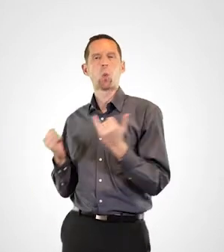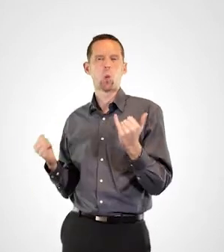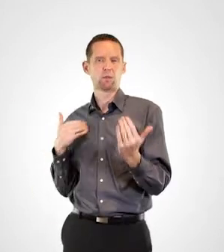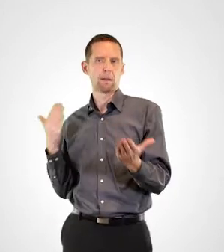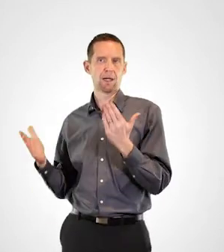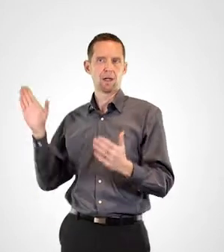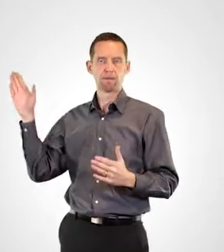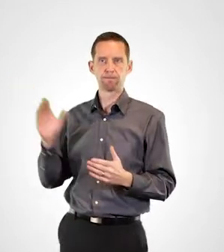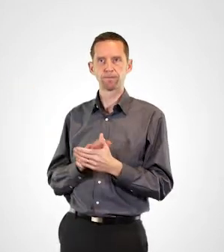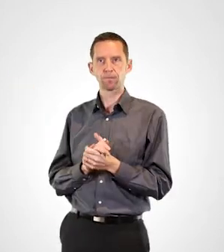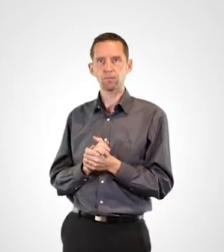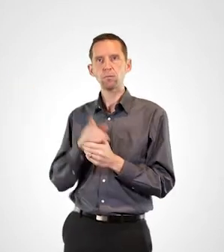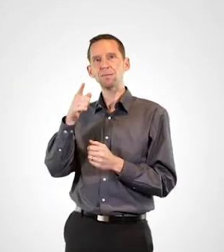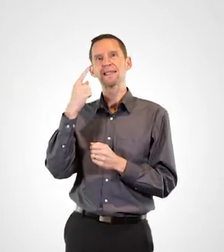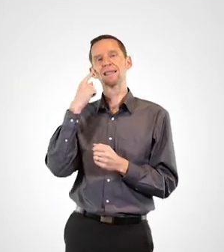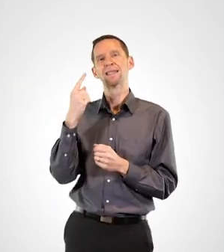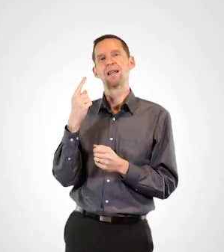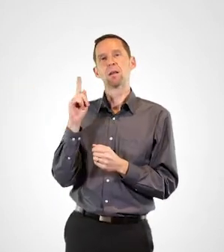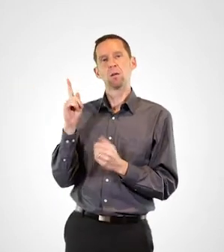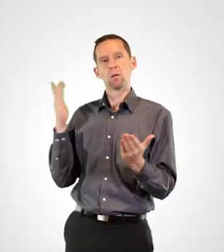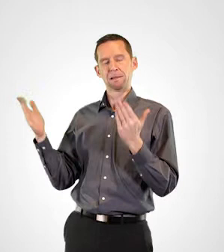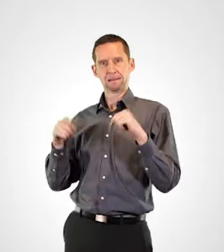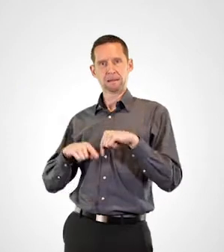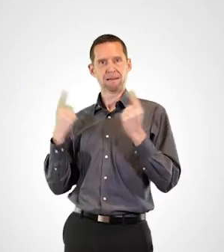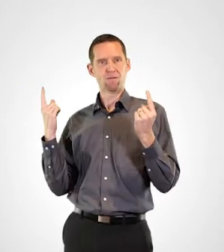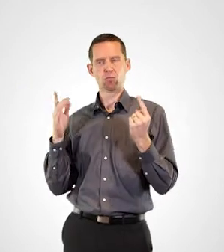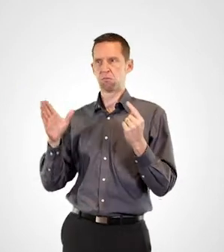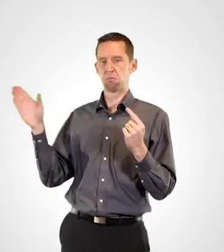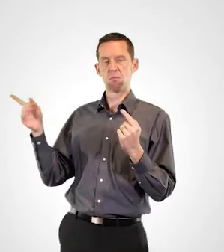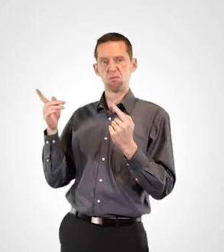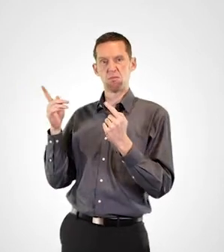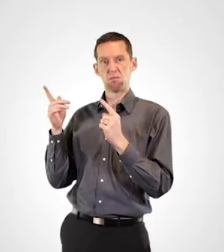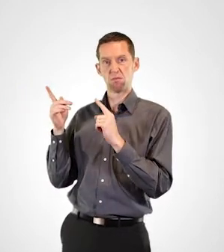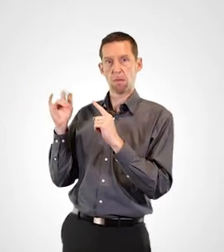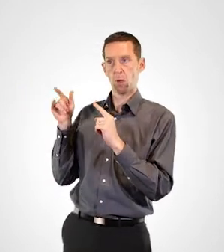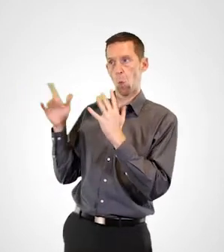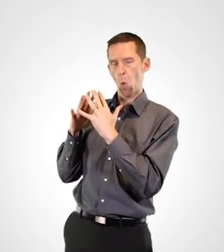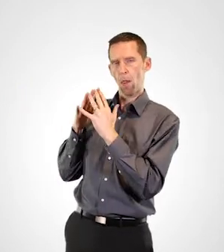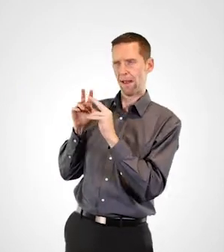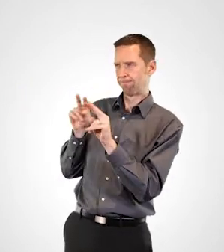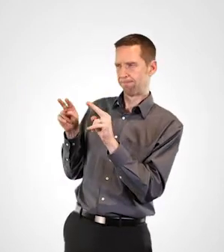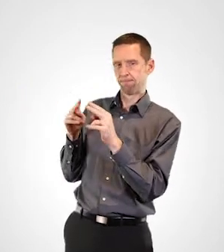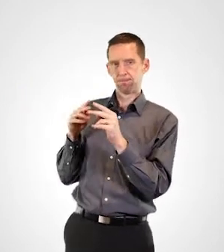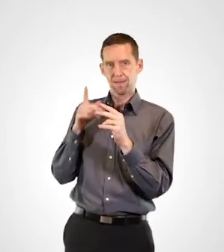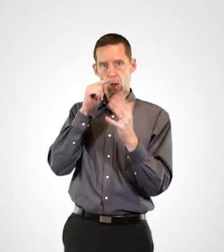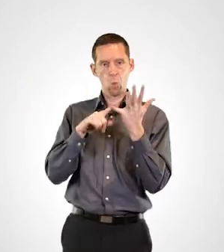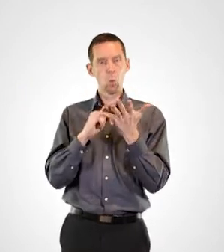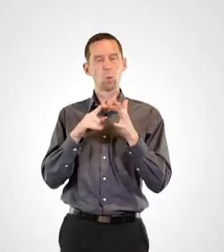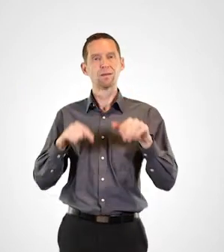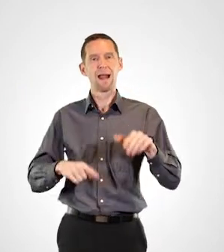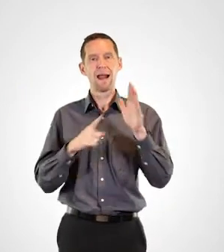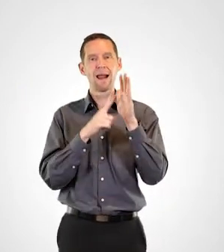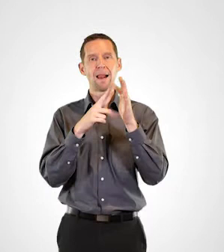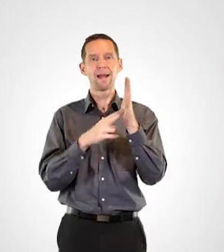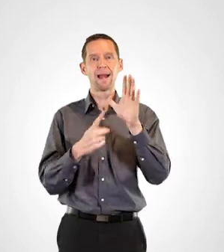think, on your screen, as I walk you through these, kind of the contrast and how it might be useful to use something like the LENA system to,